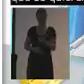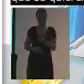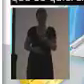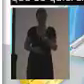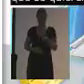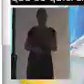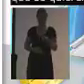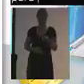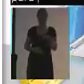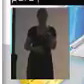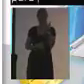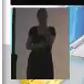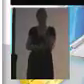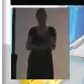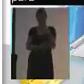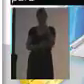executes the movements.